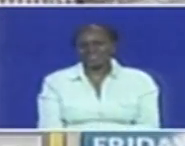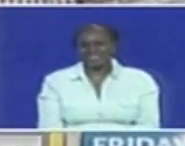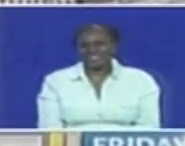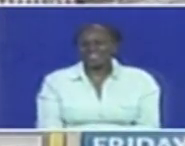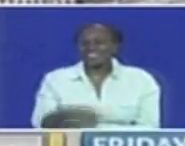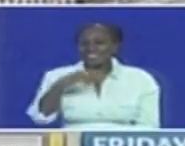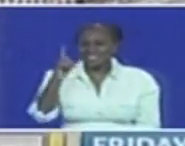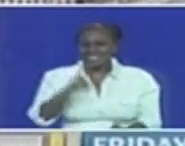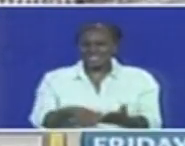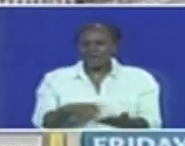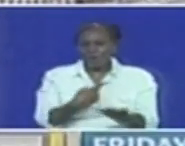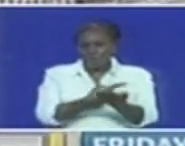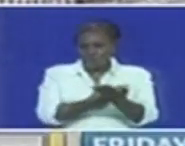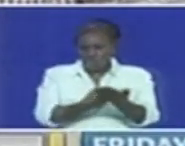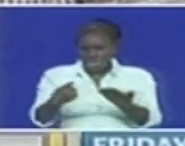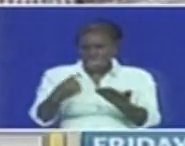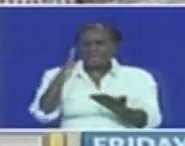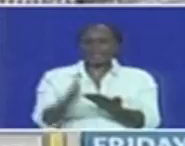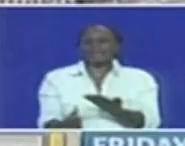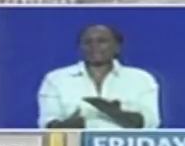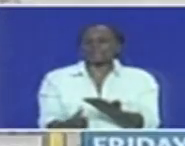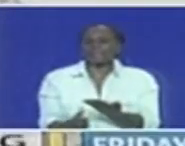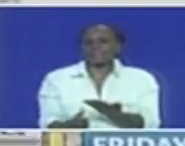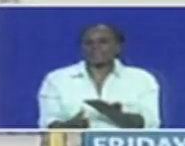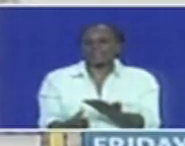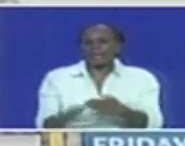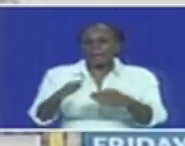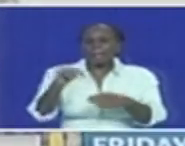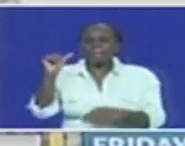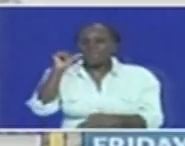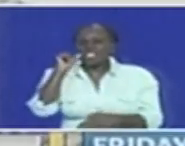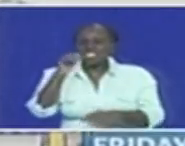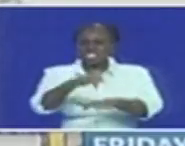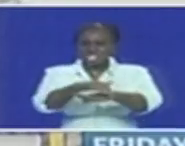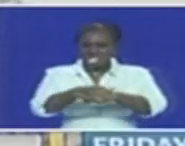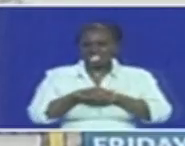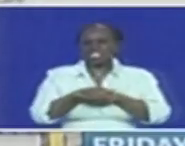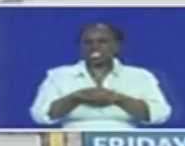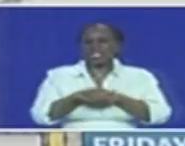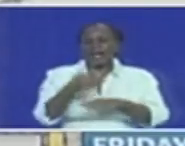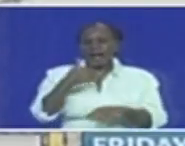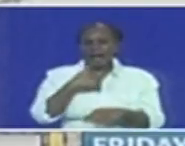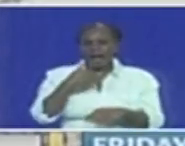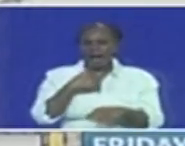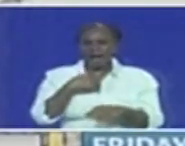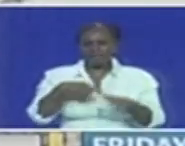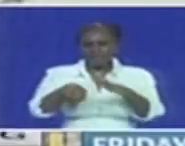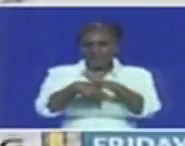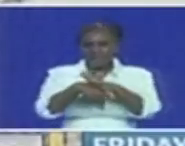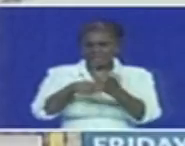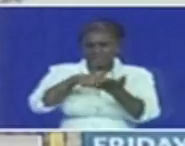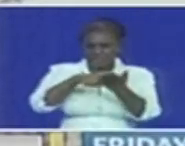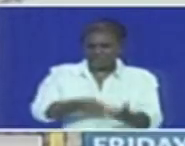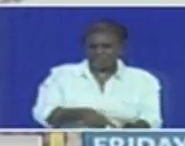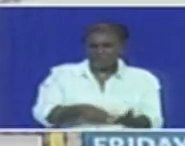We say weekend. That is the British English phonology. That is, we have a primary stress at the